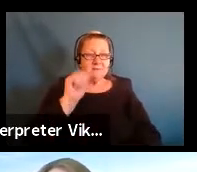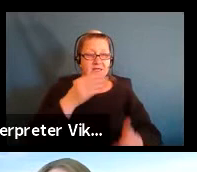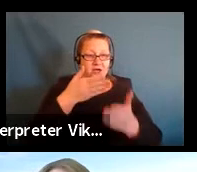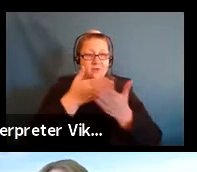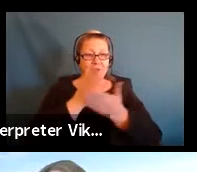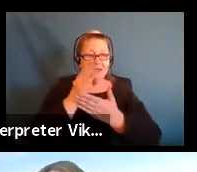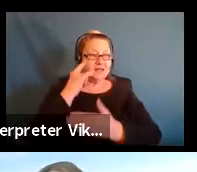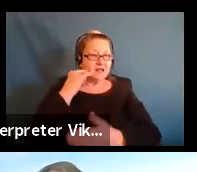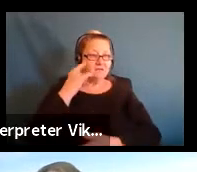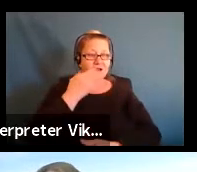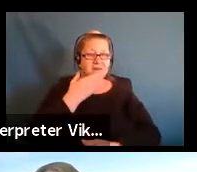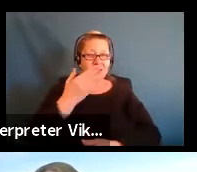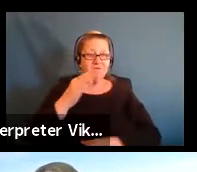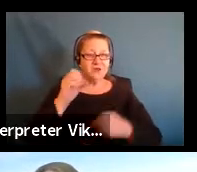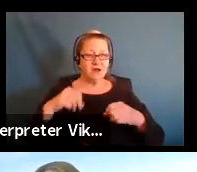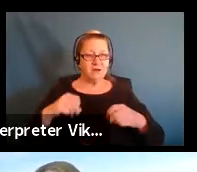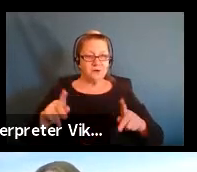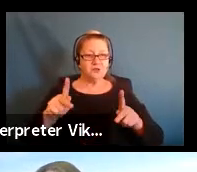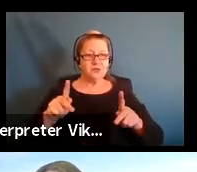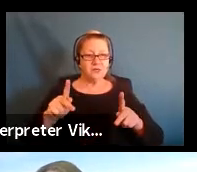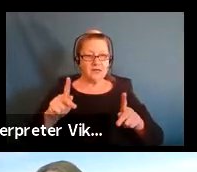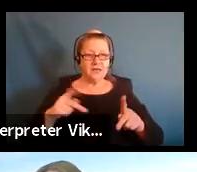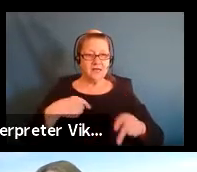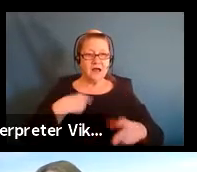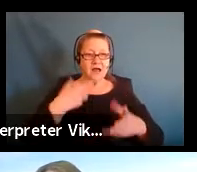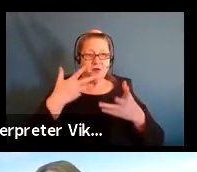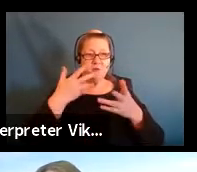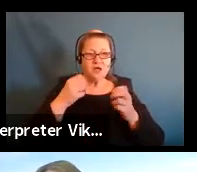Thanks again for the opportunity. I just wanted